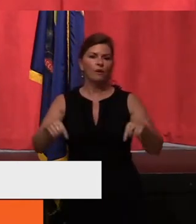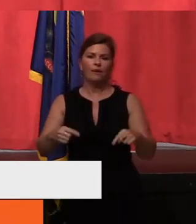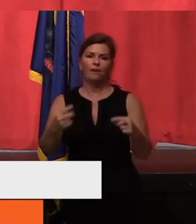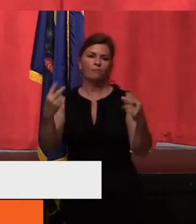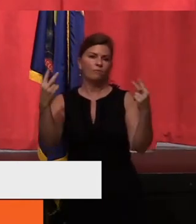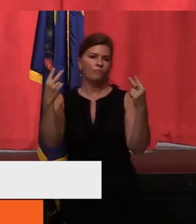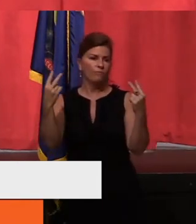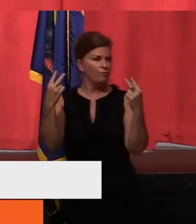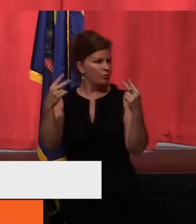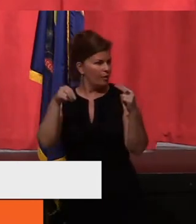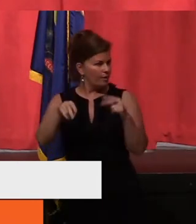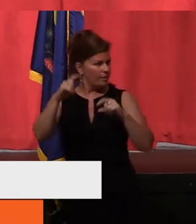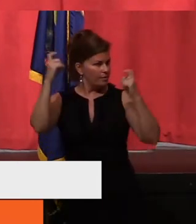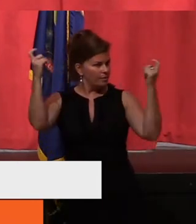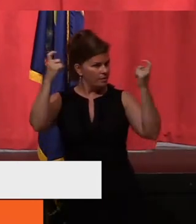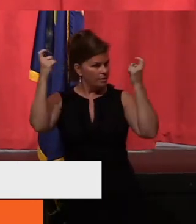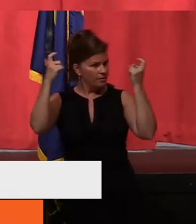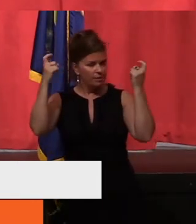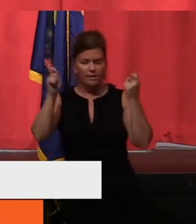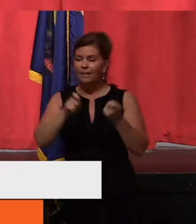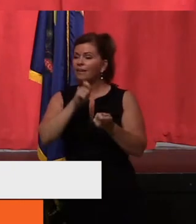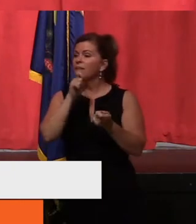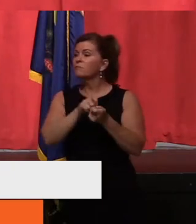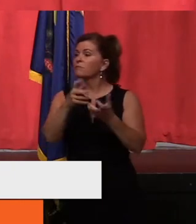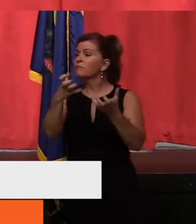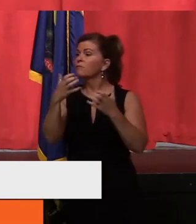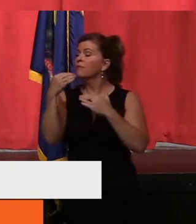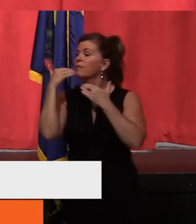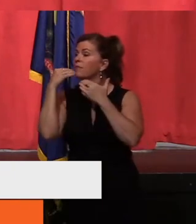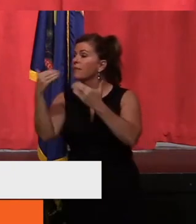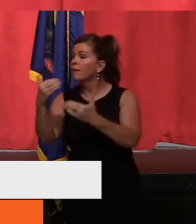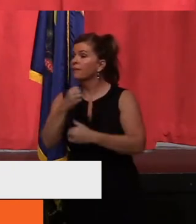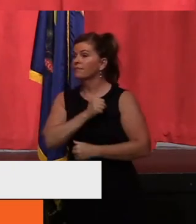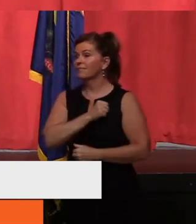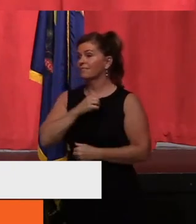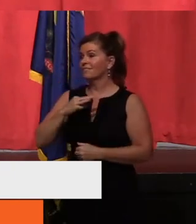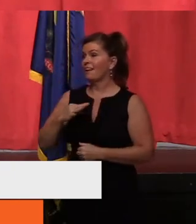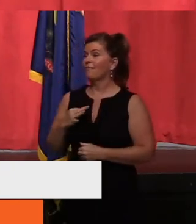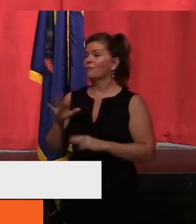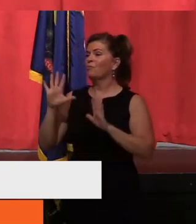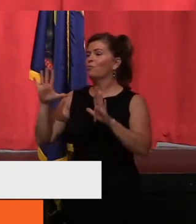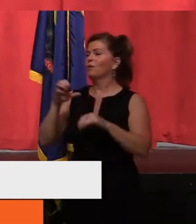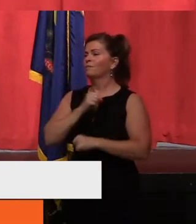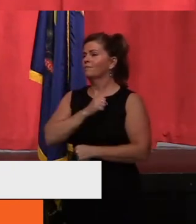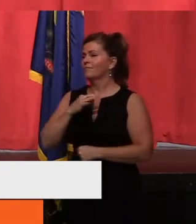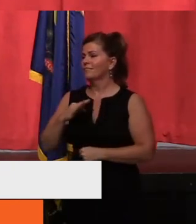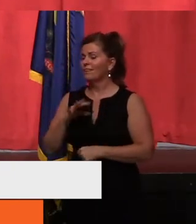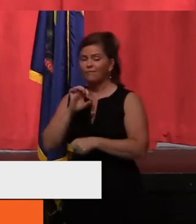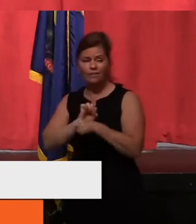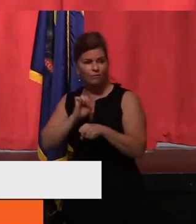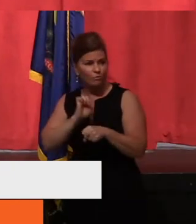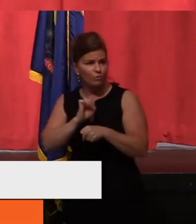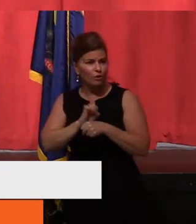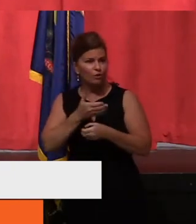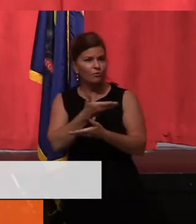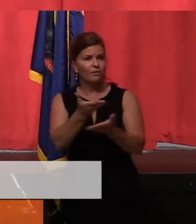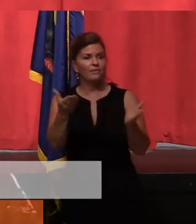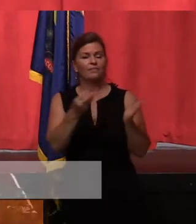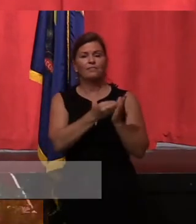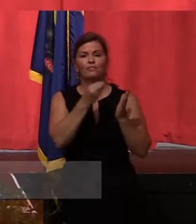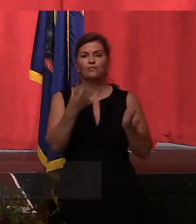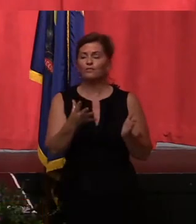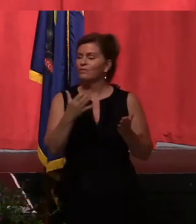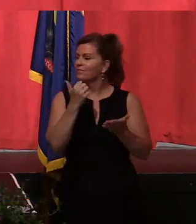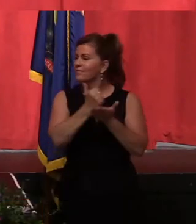ceremony. I particularly want to thank the wonderful staff at U32 who have worked with this graduating class to help them reach this